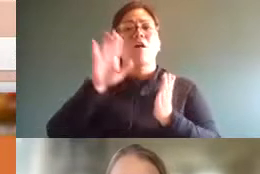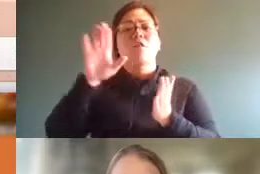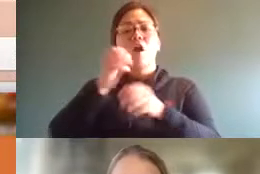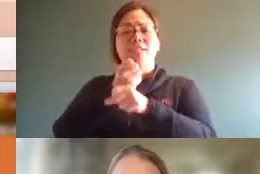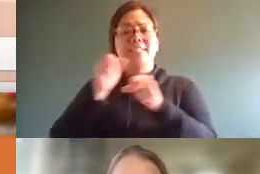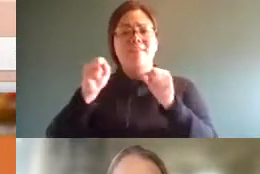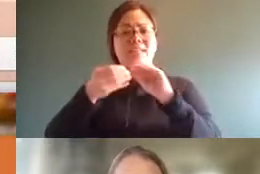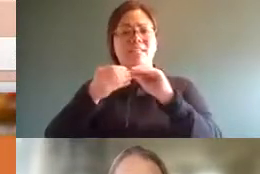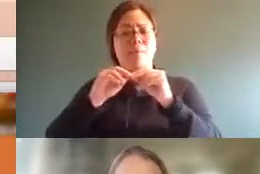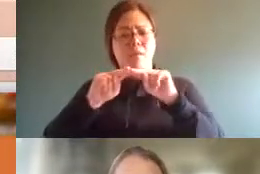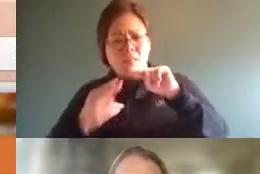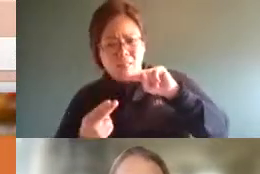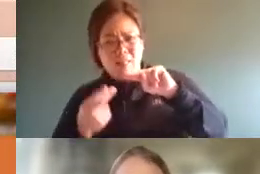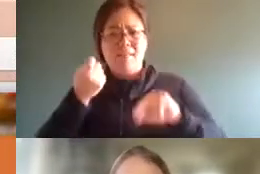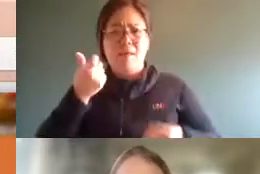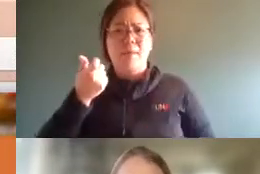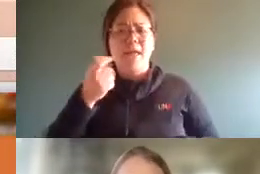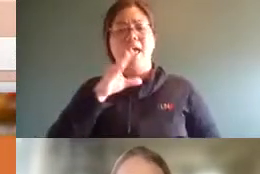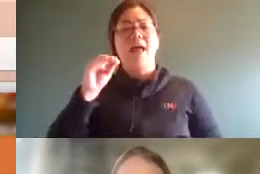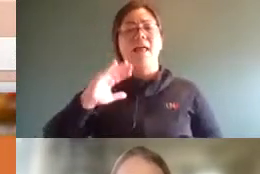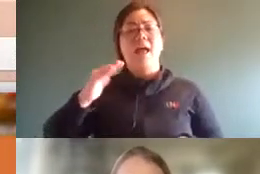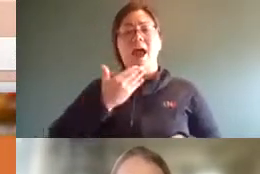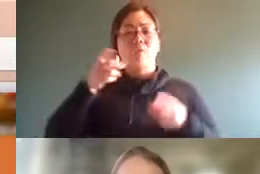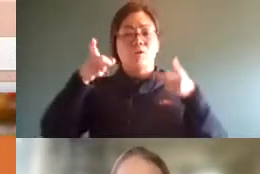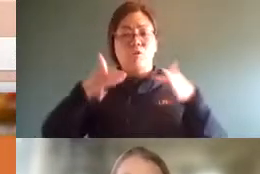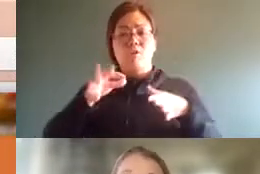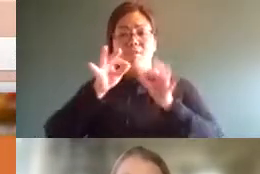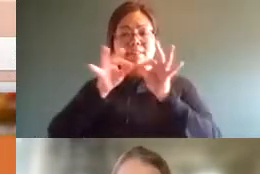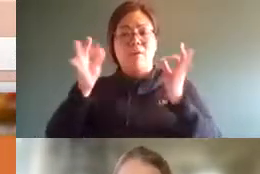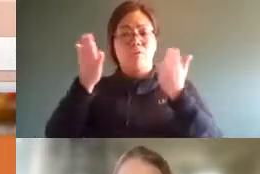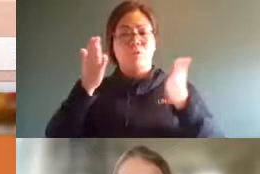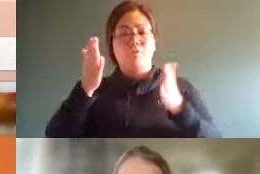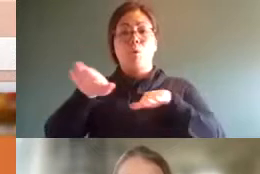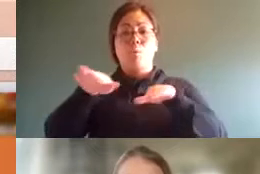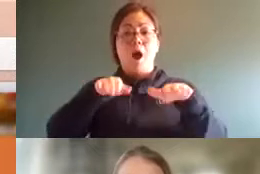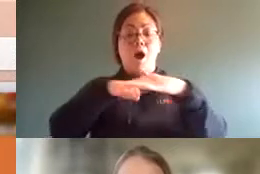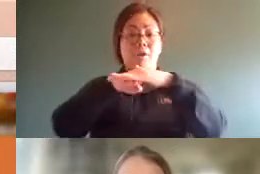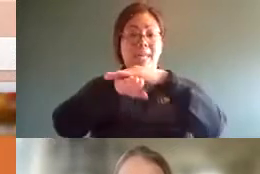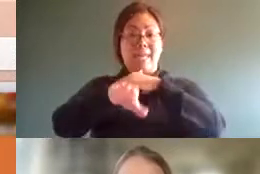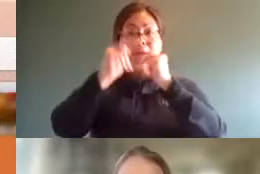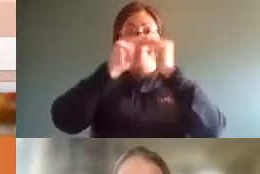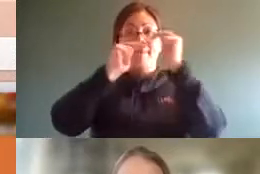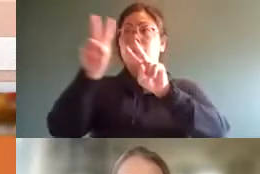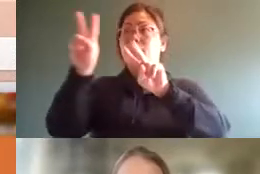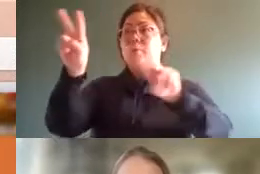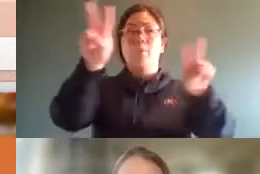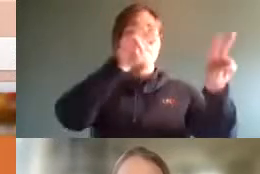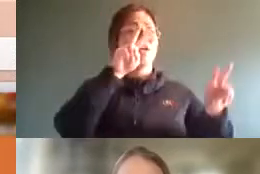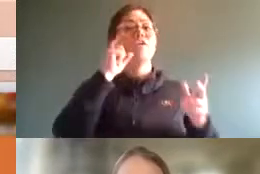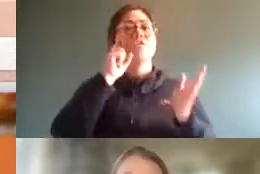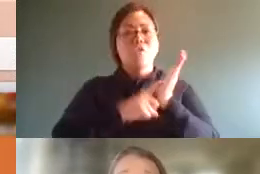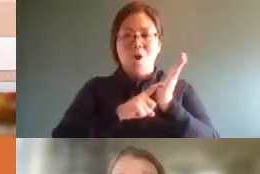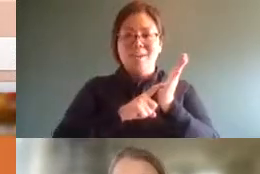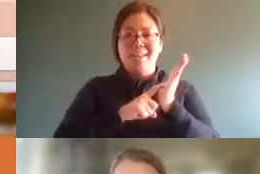just a little bit. And when our director of language services did a walkthrough of their facility, she